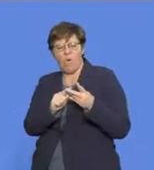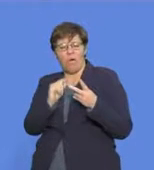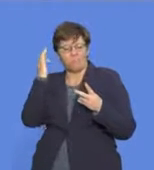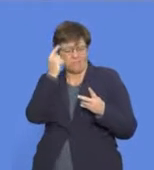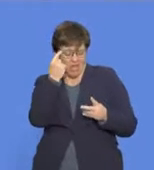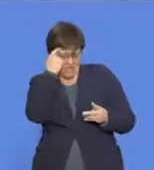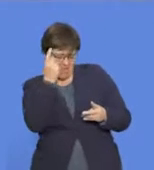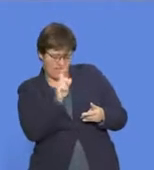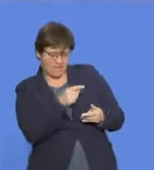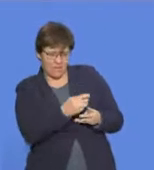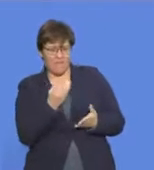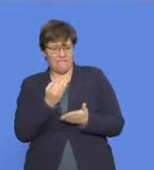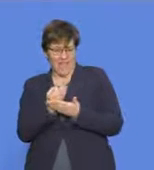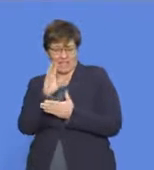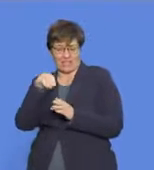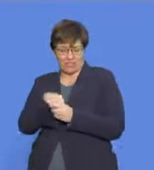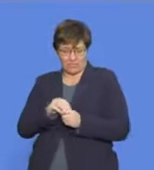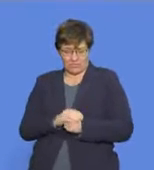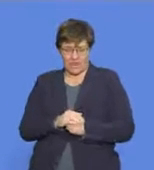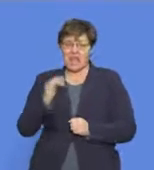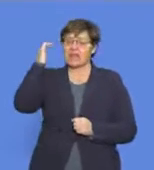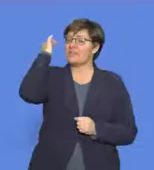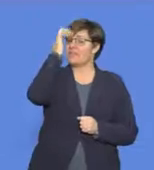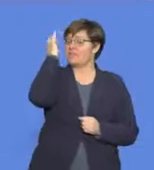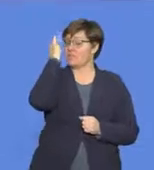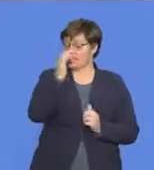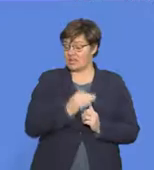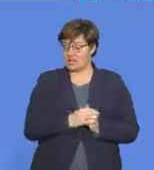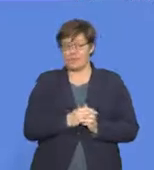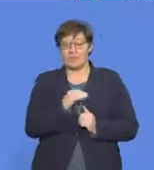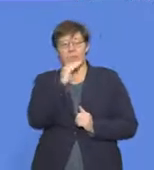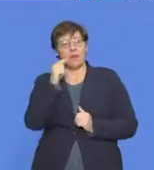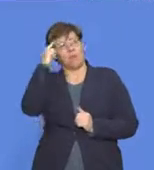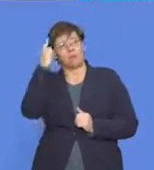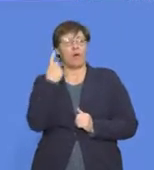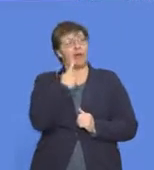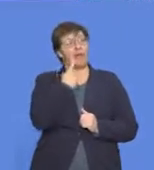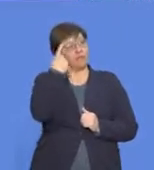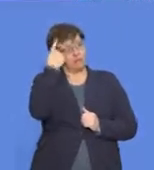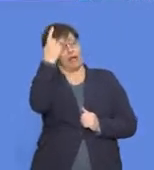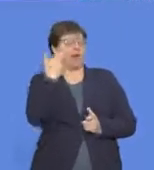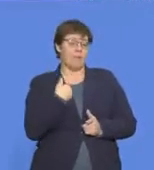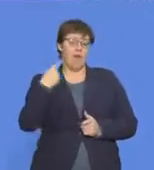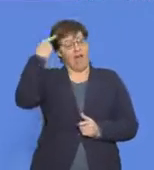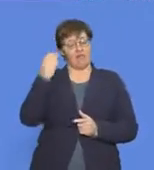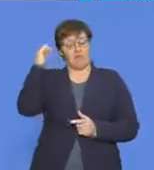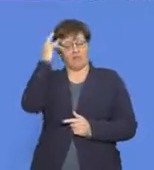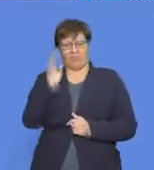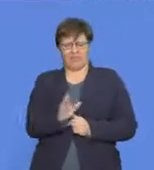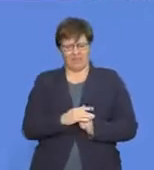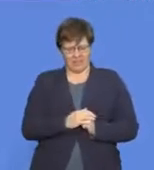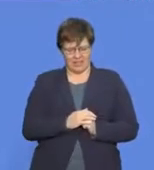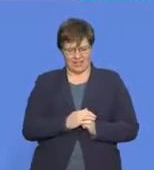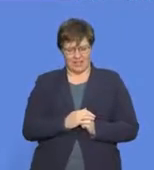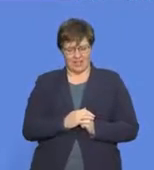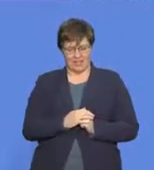and facts. Okay, so a theory isn't just something that somebody thought about and said, okay, I have a theory. In a